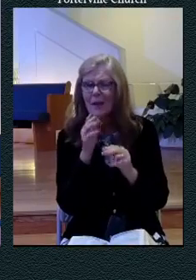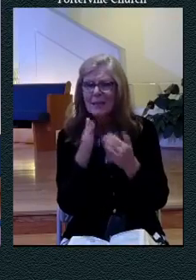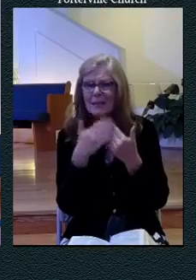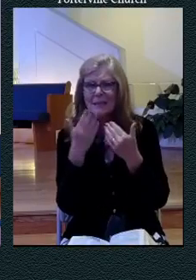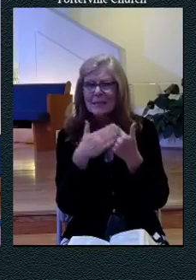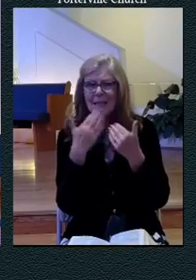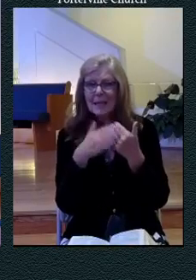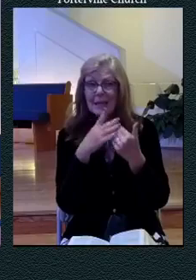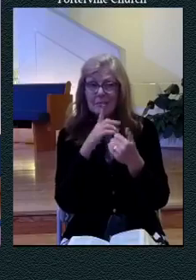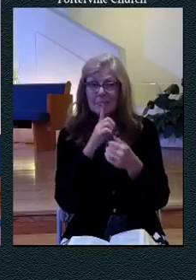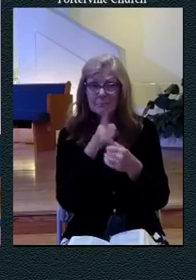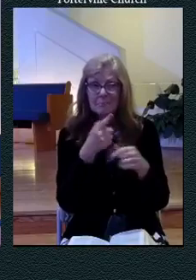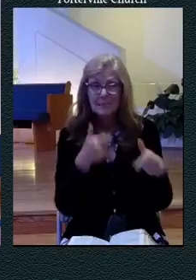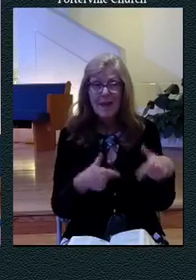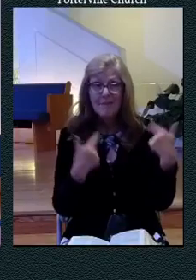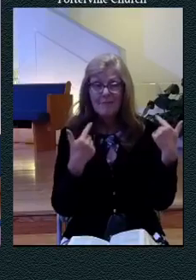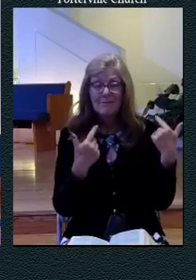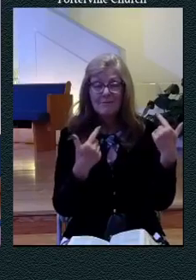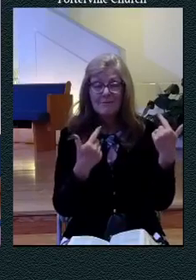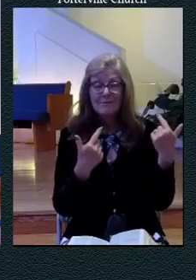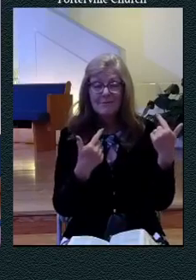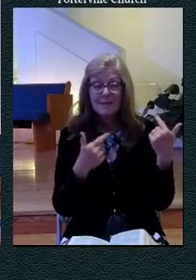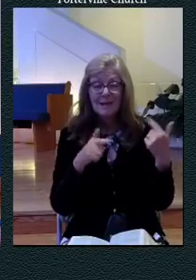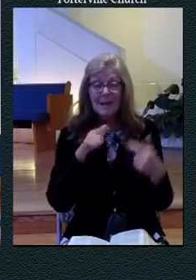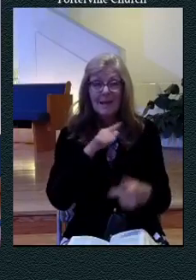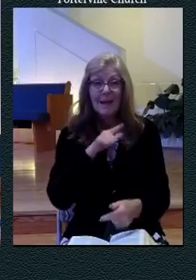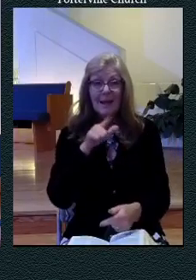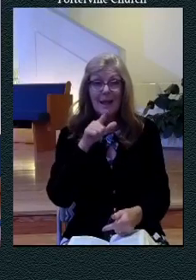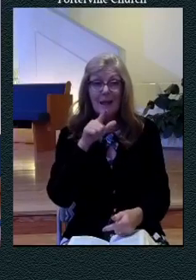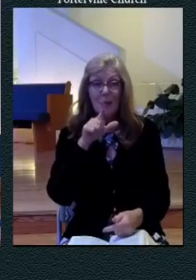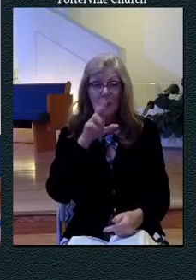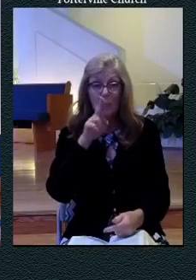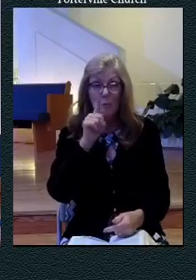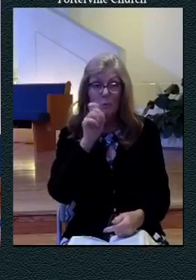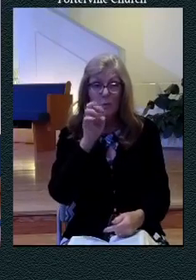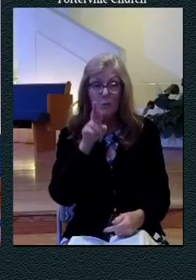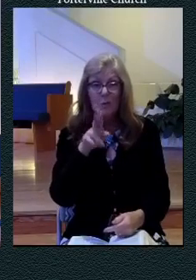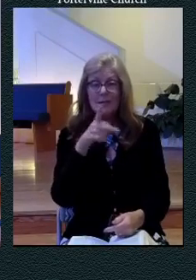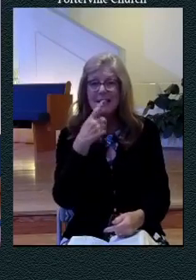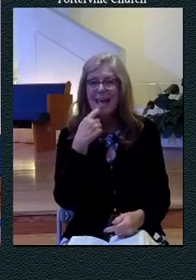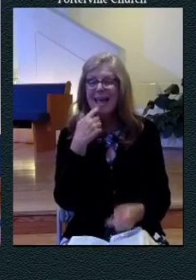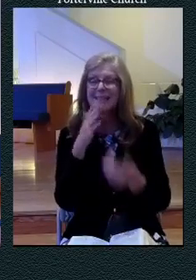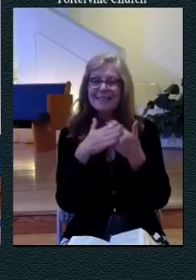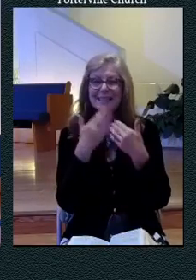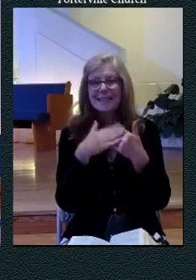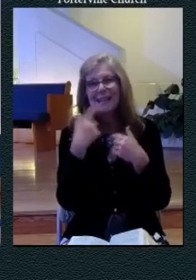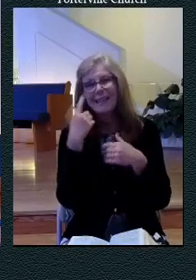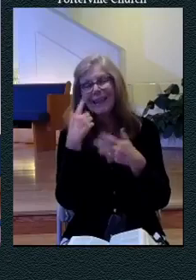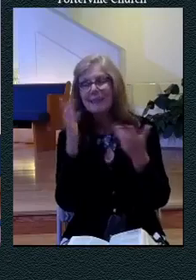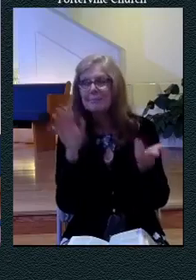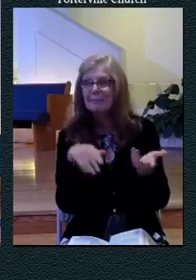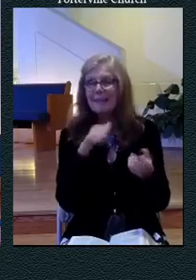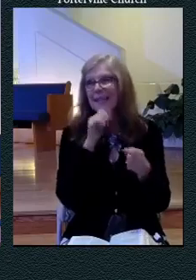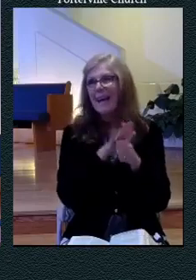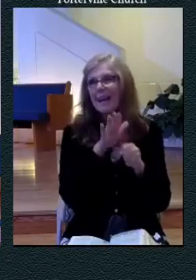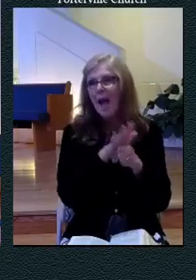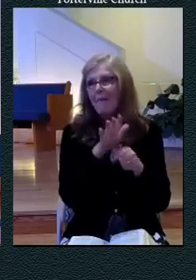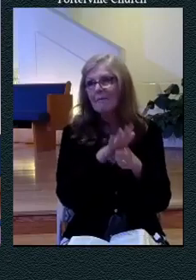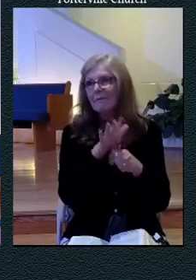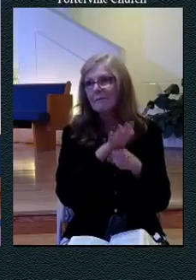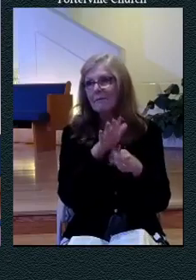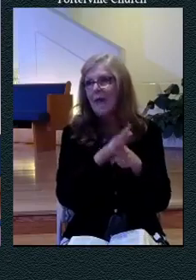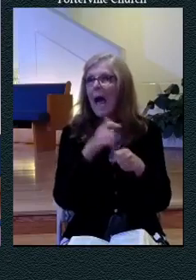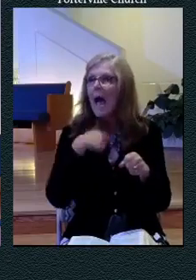life. You see what Luther's saying? He's saying it's very easy to think, well, that's not really sufficient. I got to